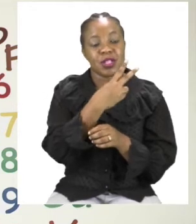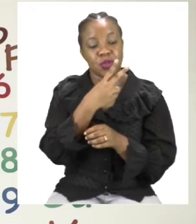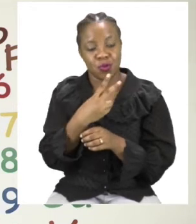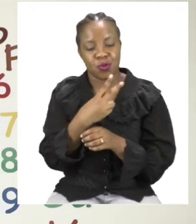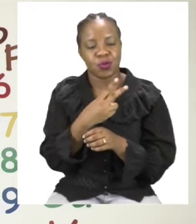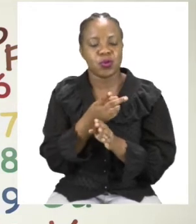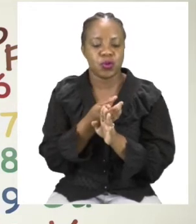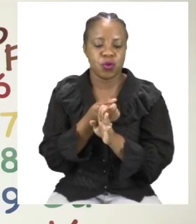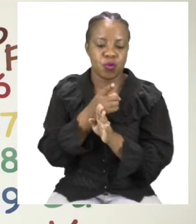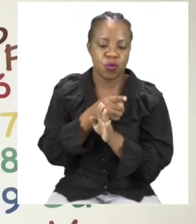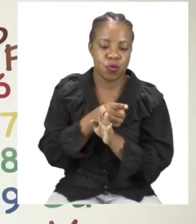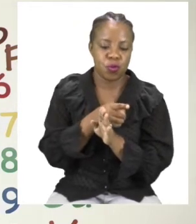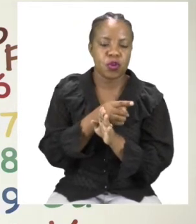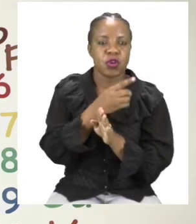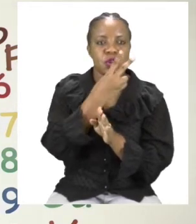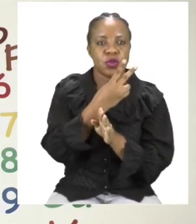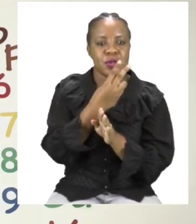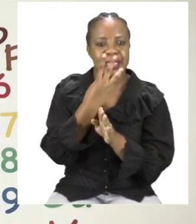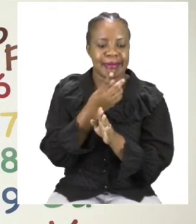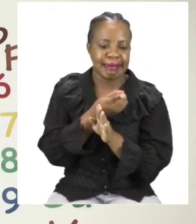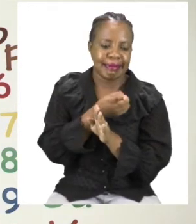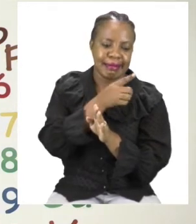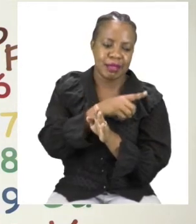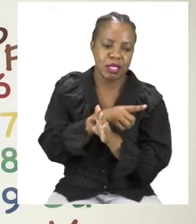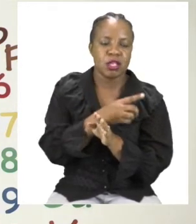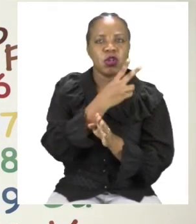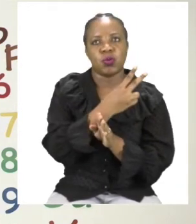22. So our answer is